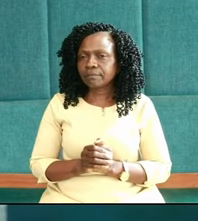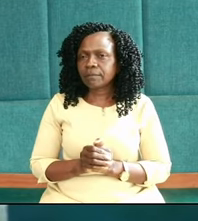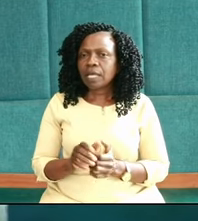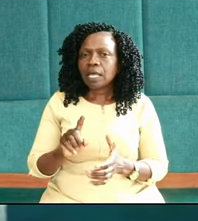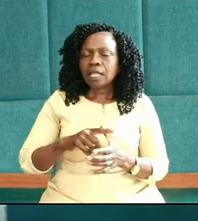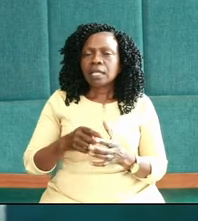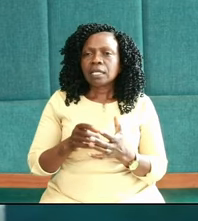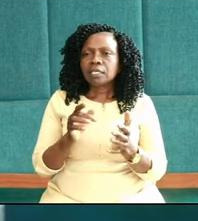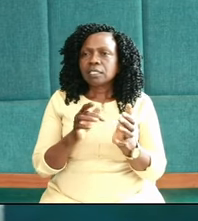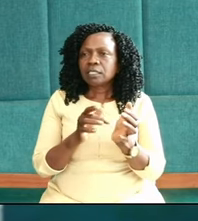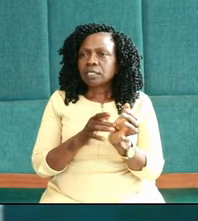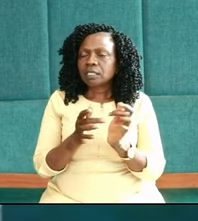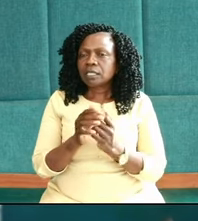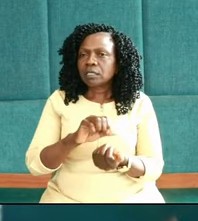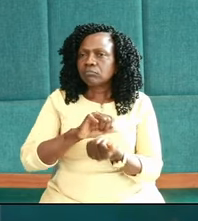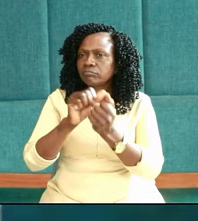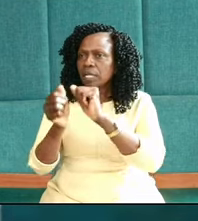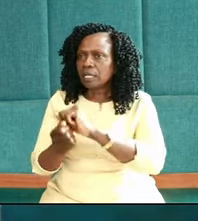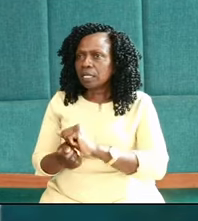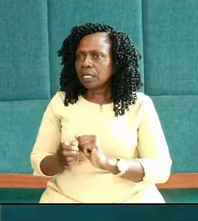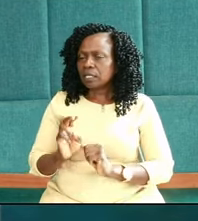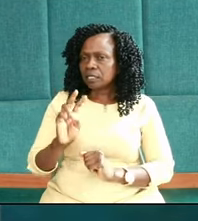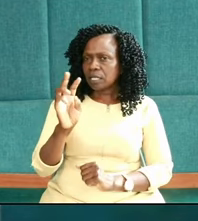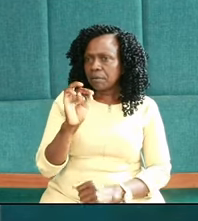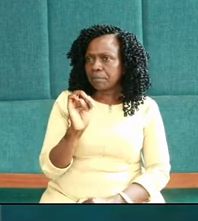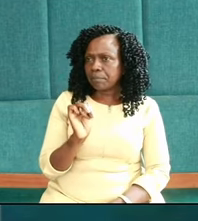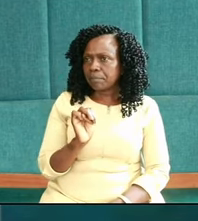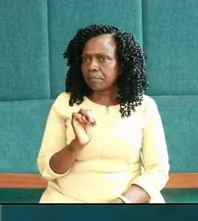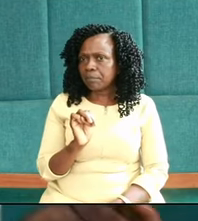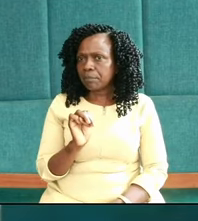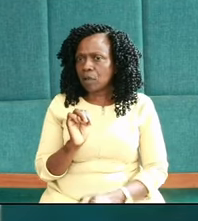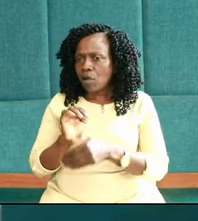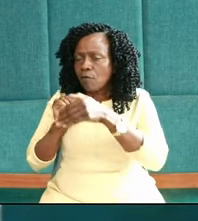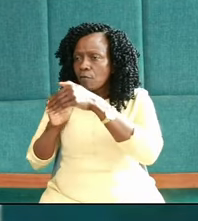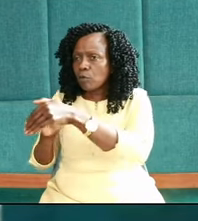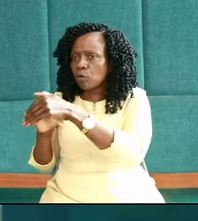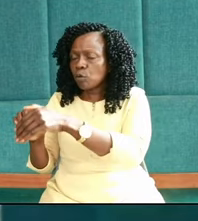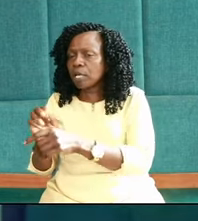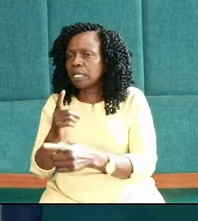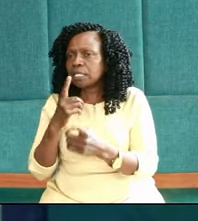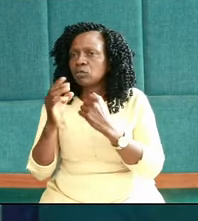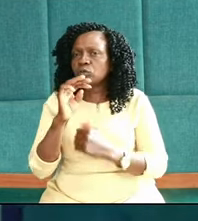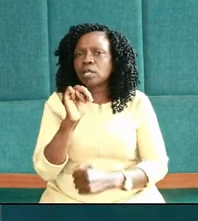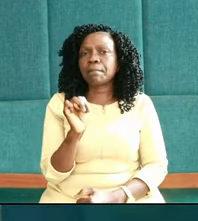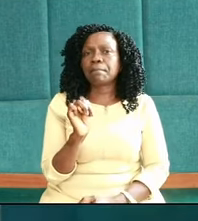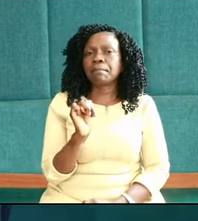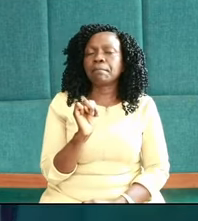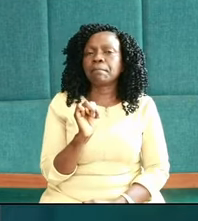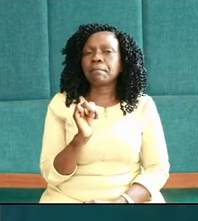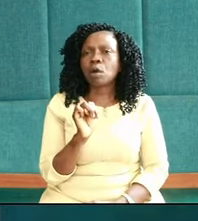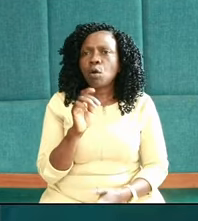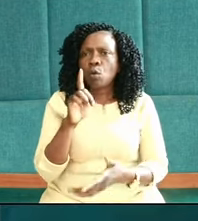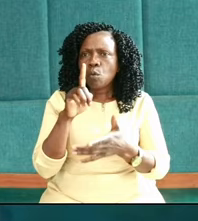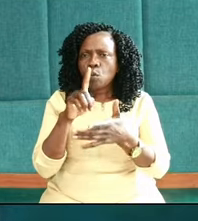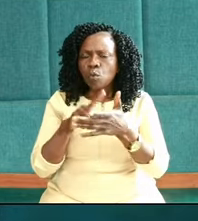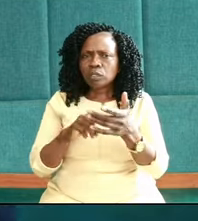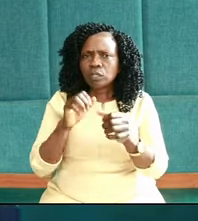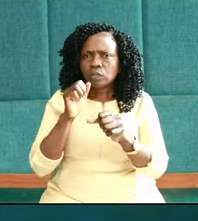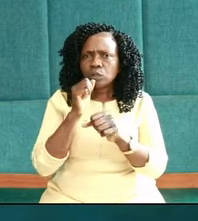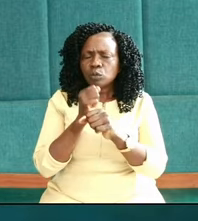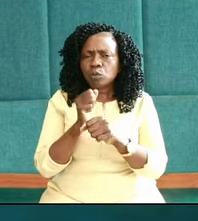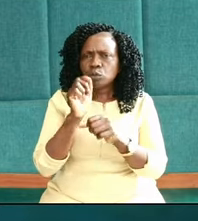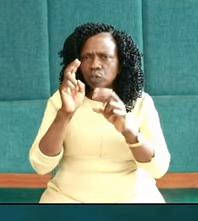Then Jesus turned and seeing them following, said to them, "What do you